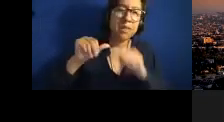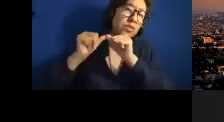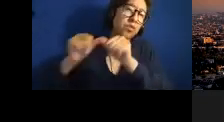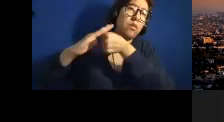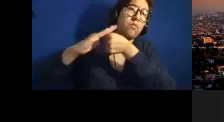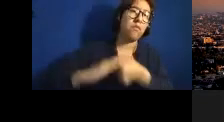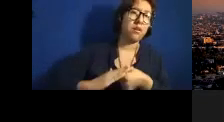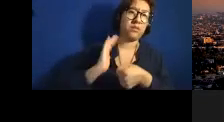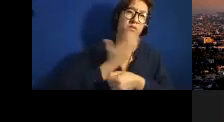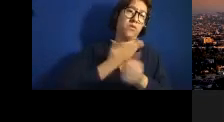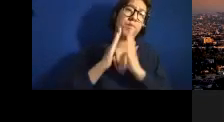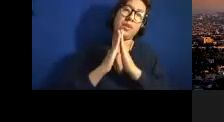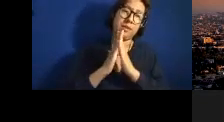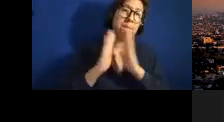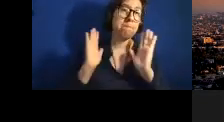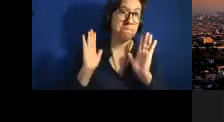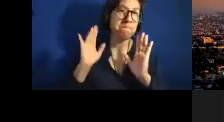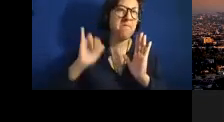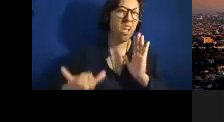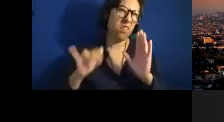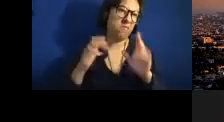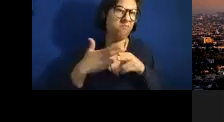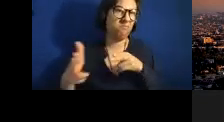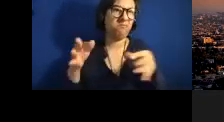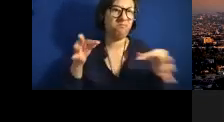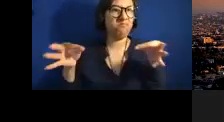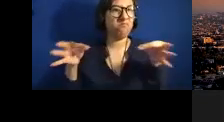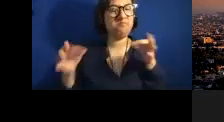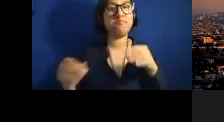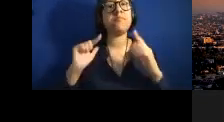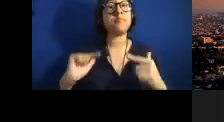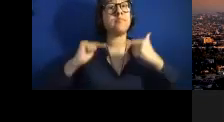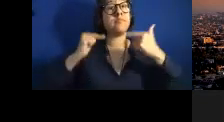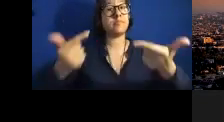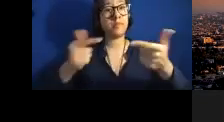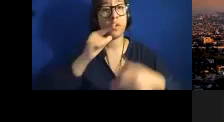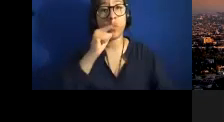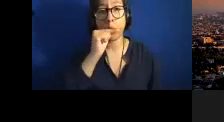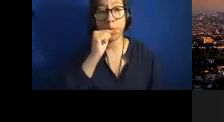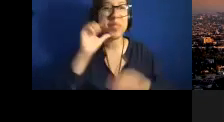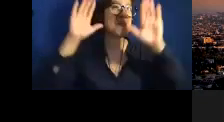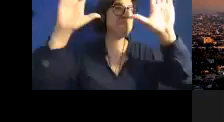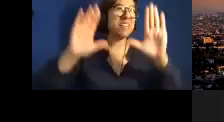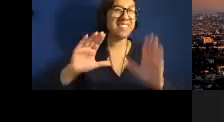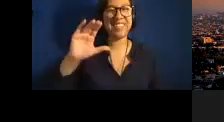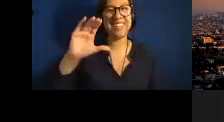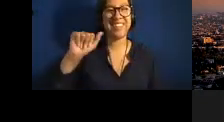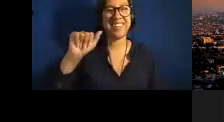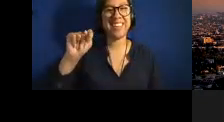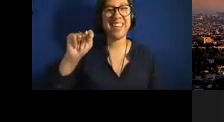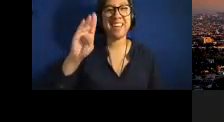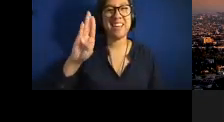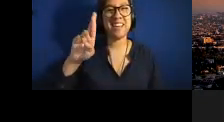communities. So I'll leave it at that, and I'll pass it on to the amazing Kat Brooks